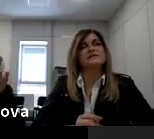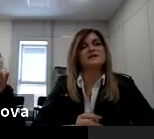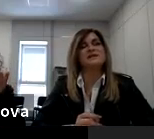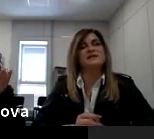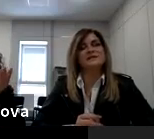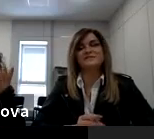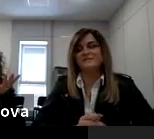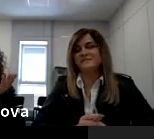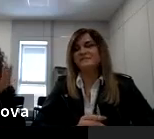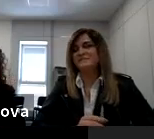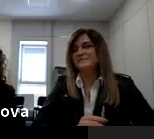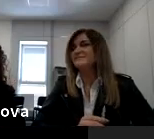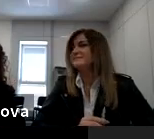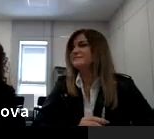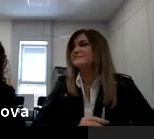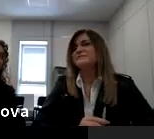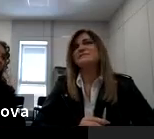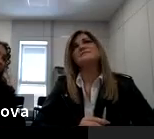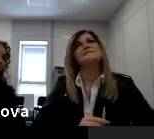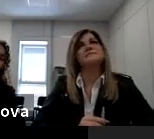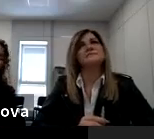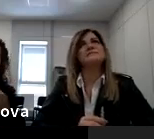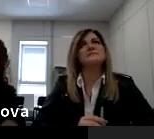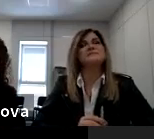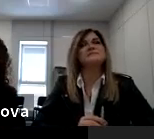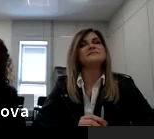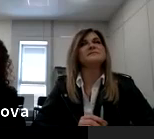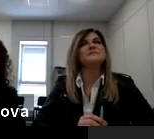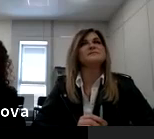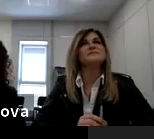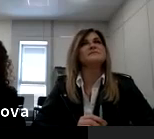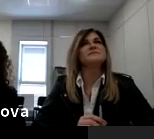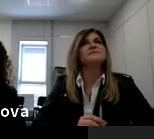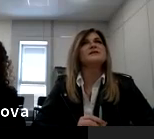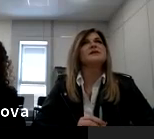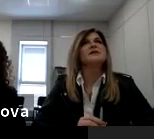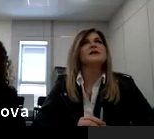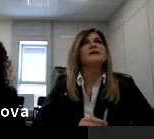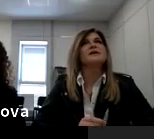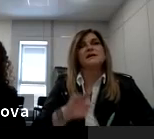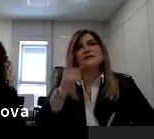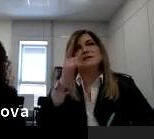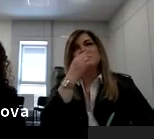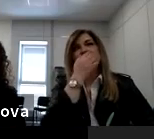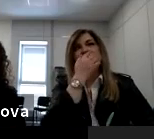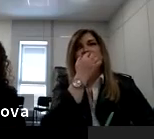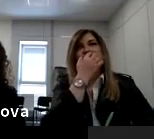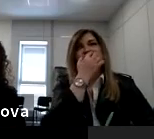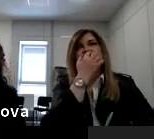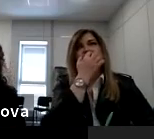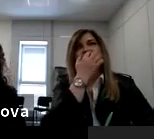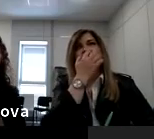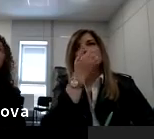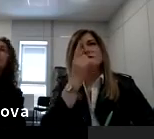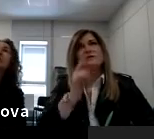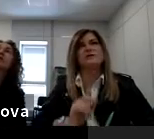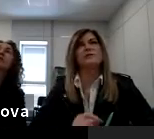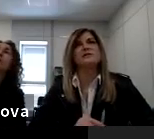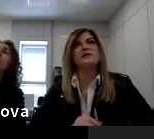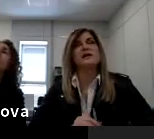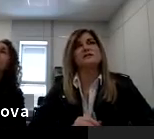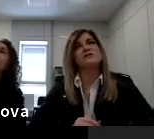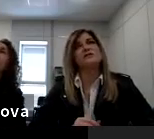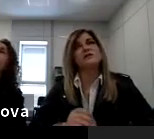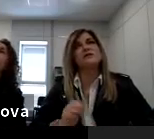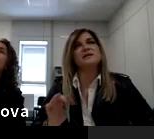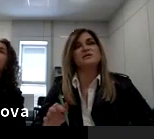pattern, yes, on the facade. So it looks really nice and cozy. Let us, before the IntiSlim, check the Check the